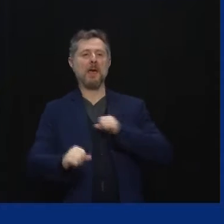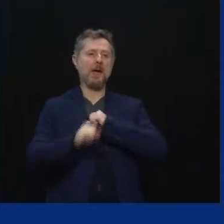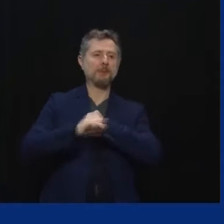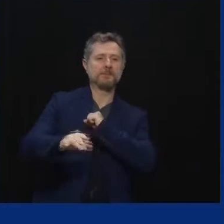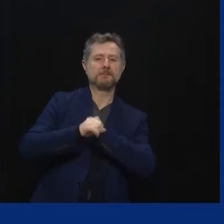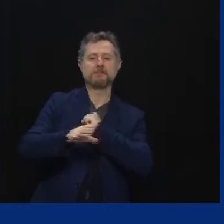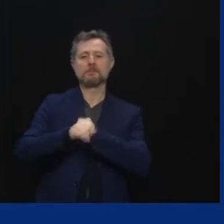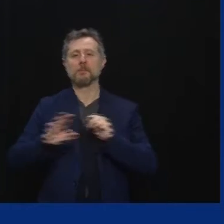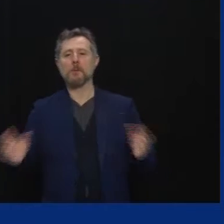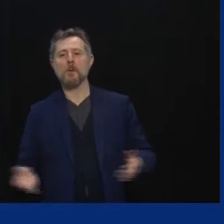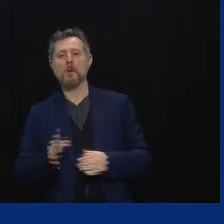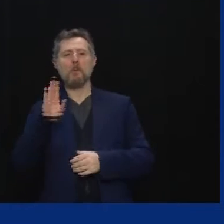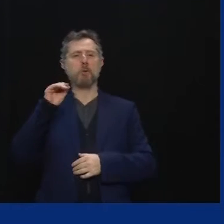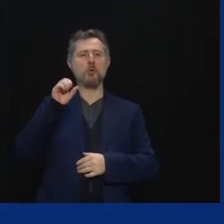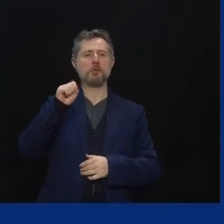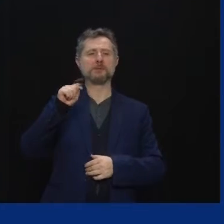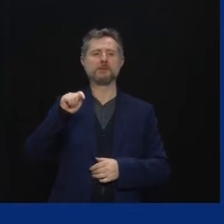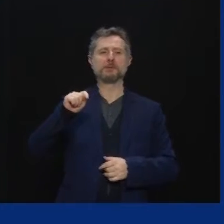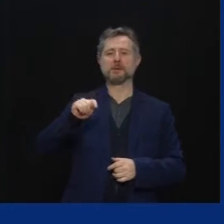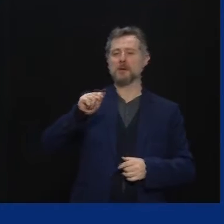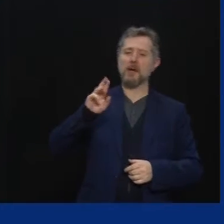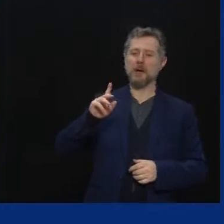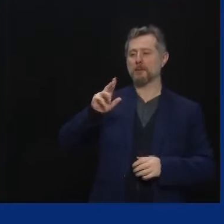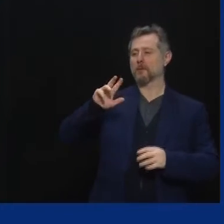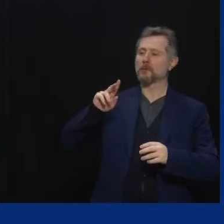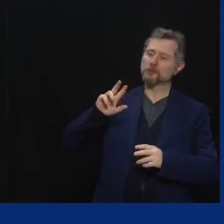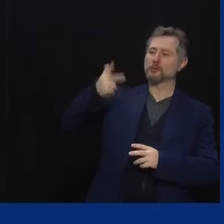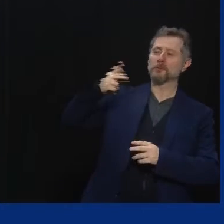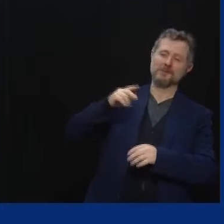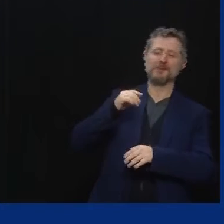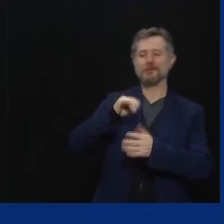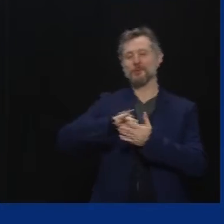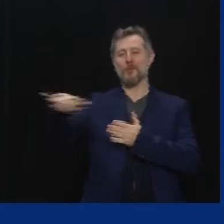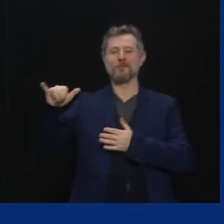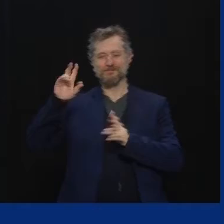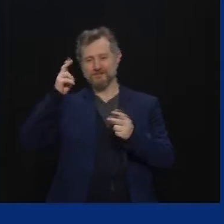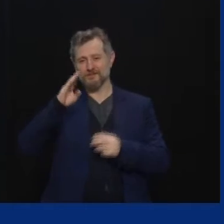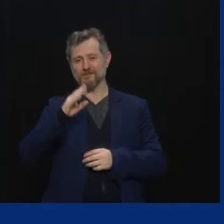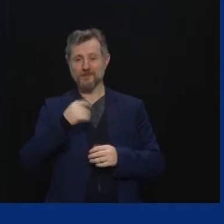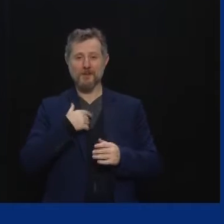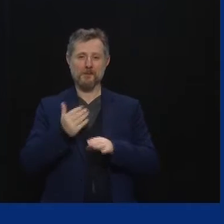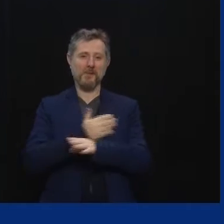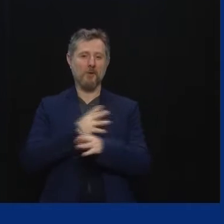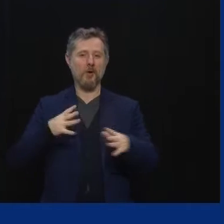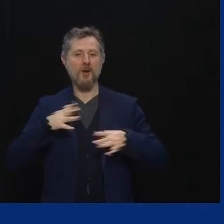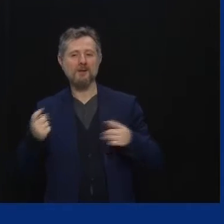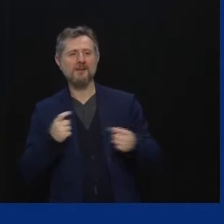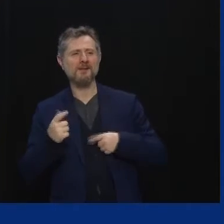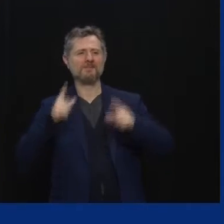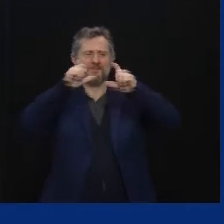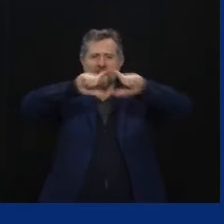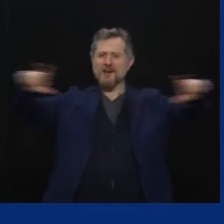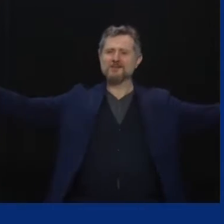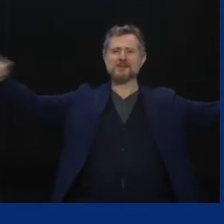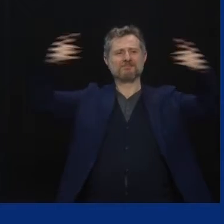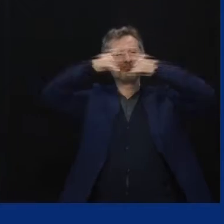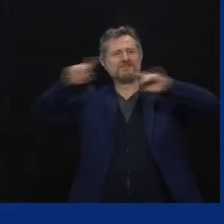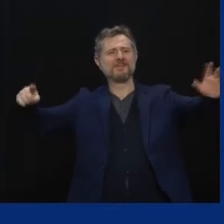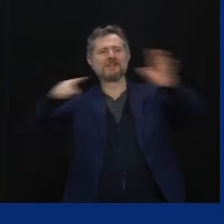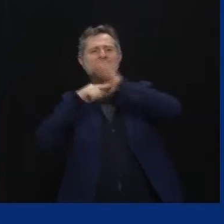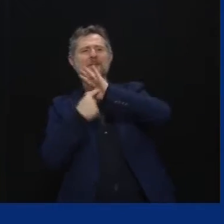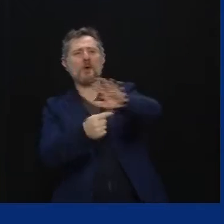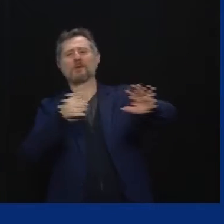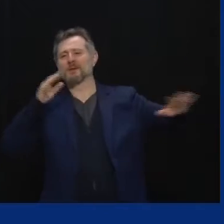campaign to get people excited about getting boosted before the holidays. We'll have banners and displays and posters and all sorts of ways to get this information